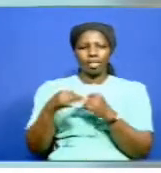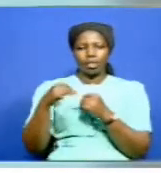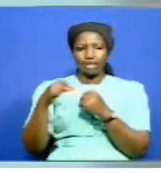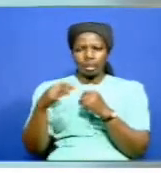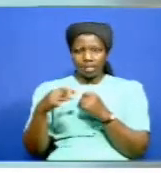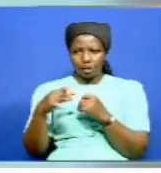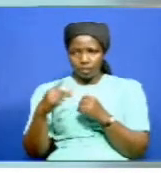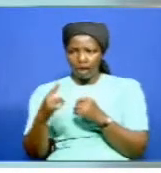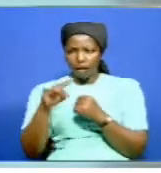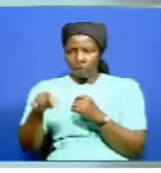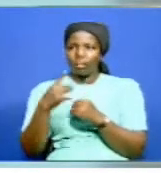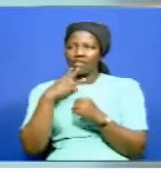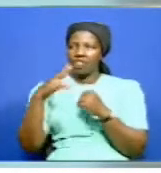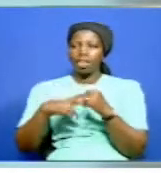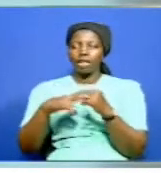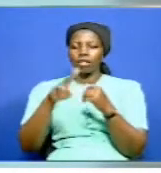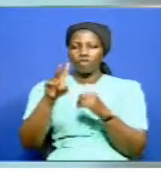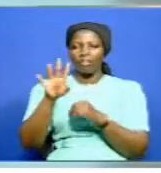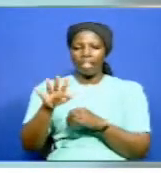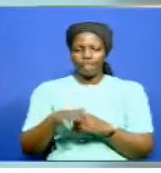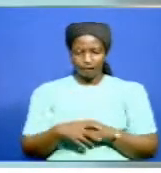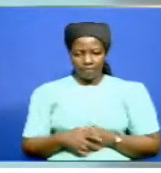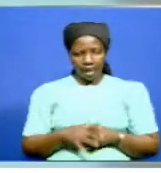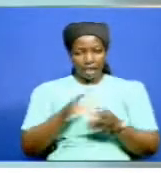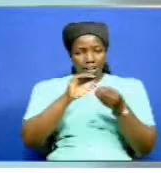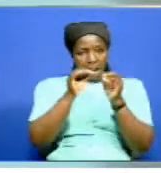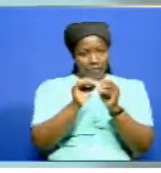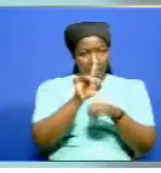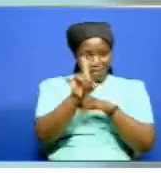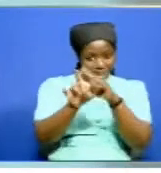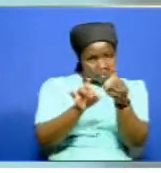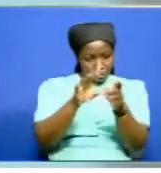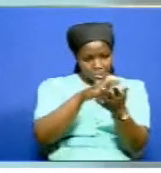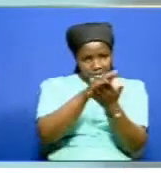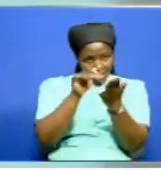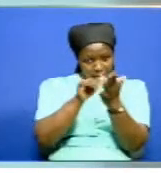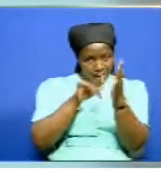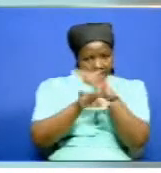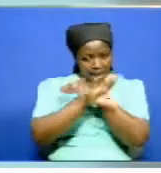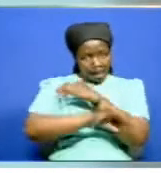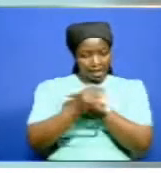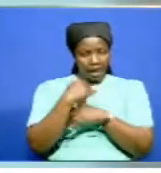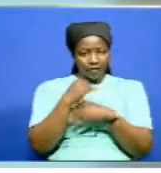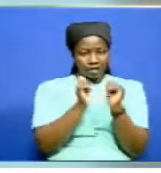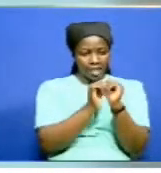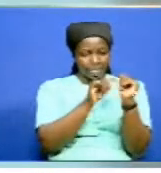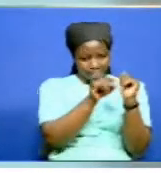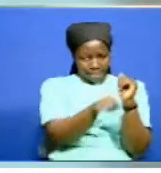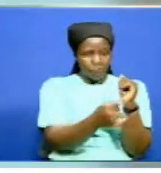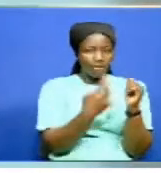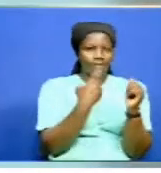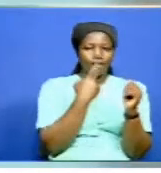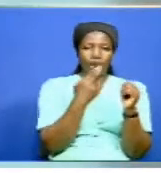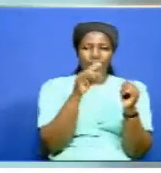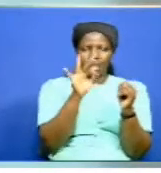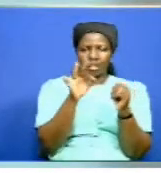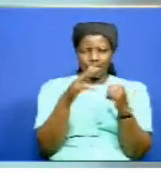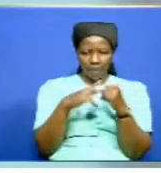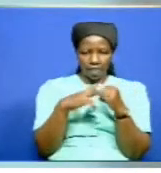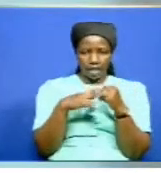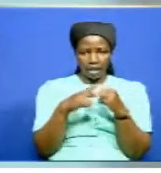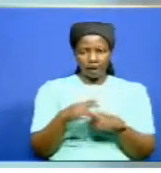1,191,725. The number of exam centers across the country will be 10,437.